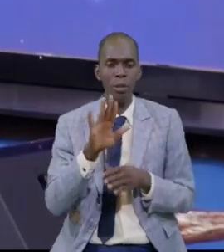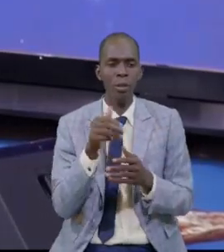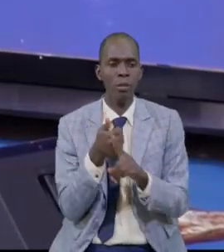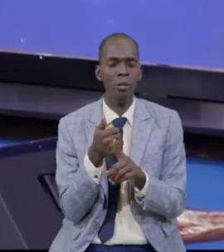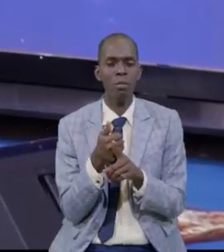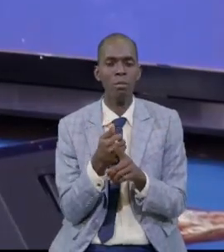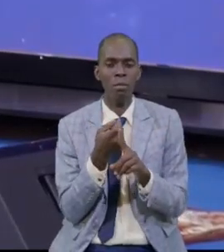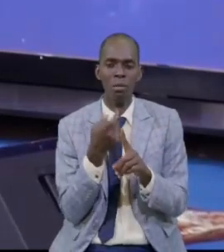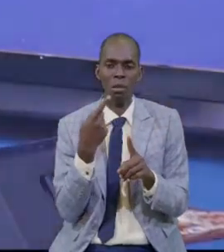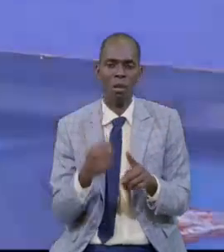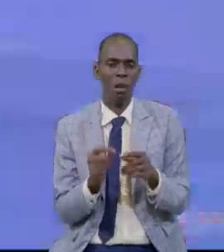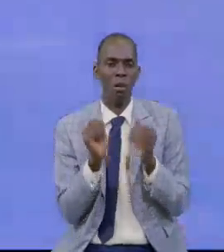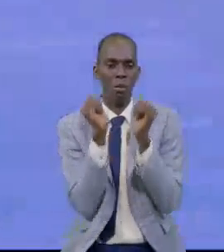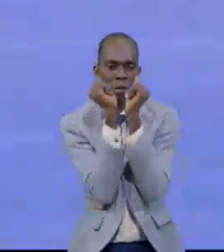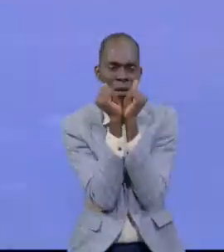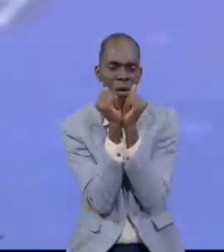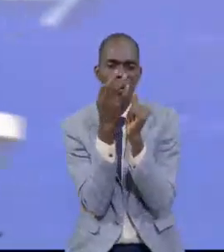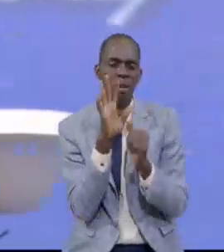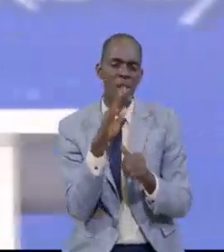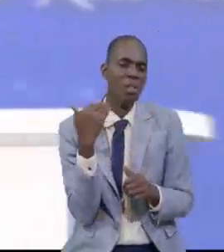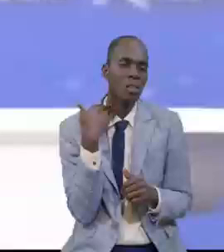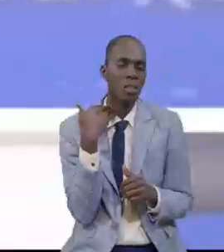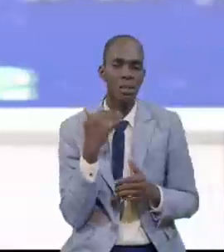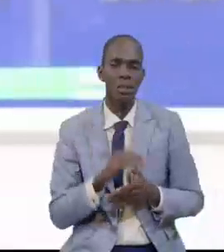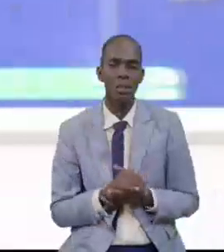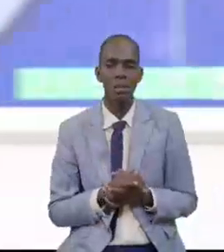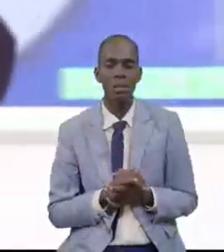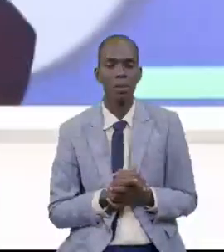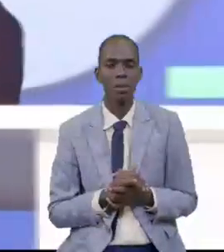bands of thy neck. All the